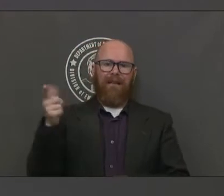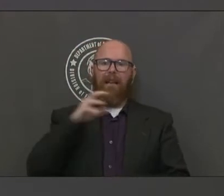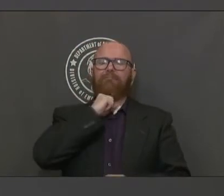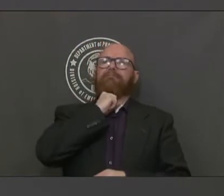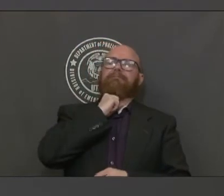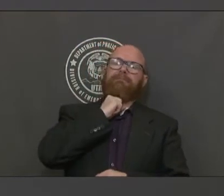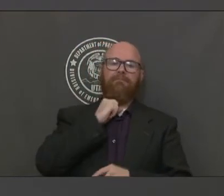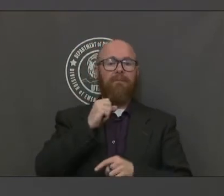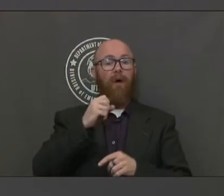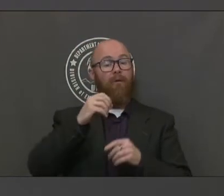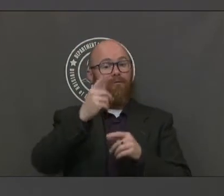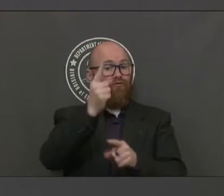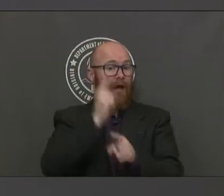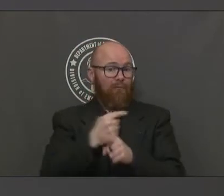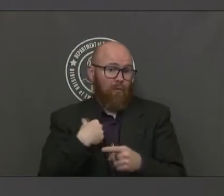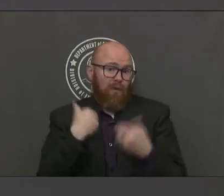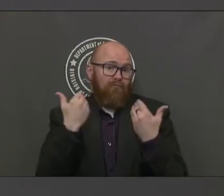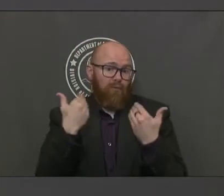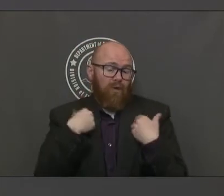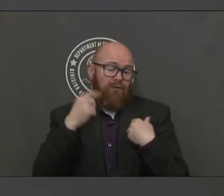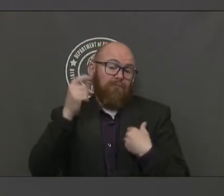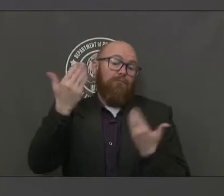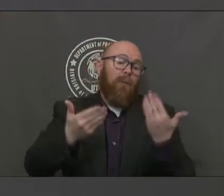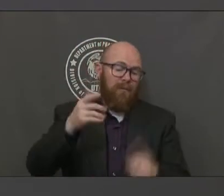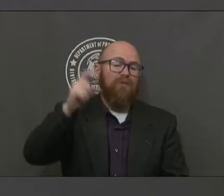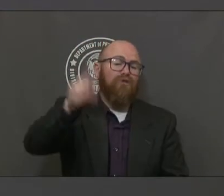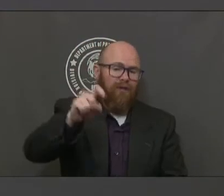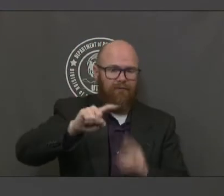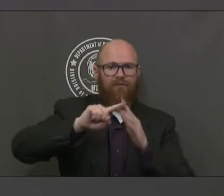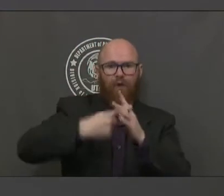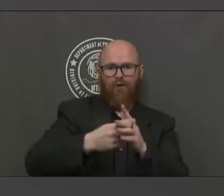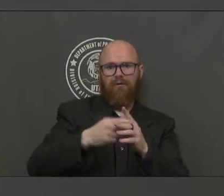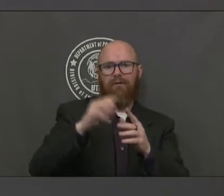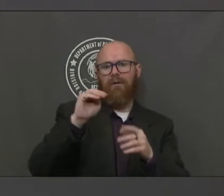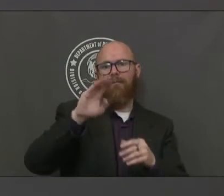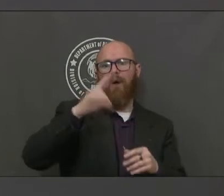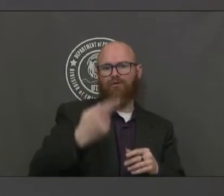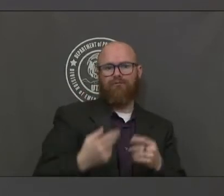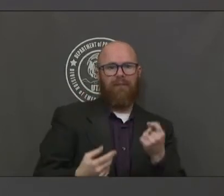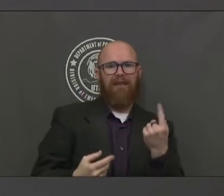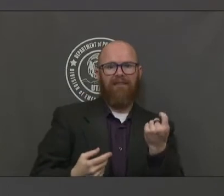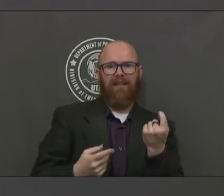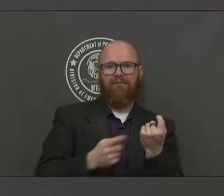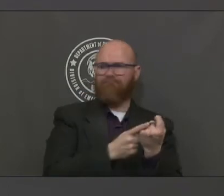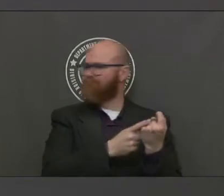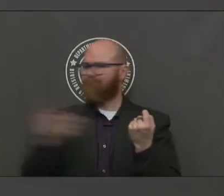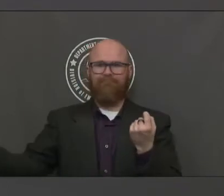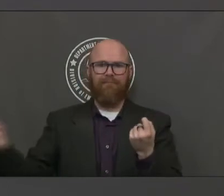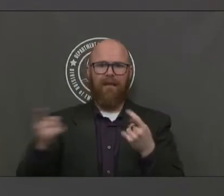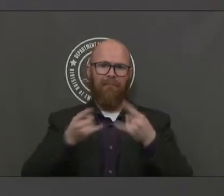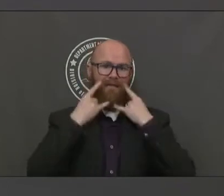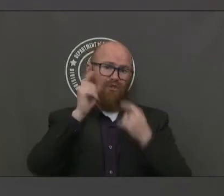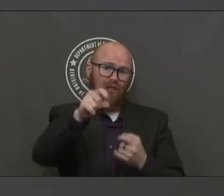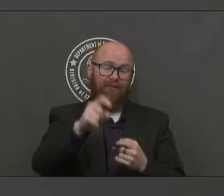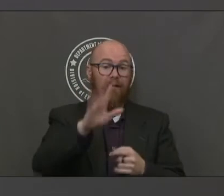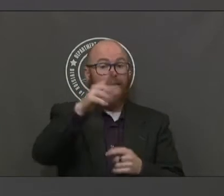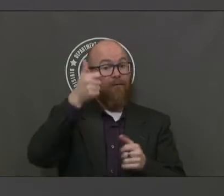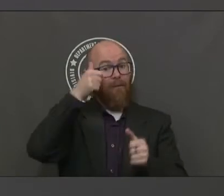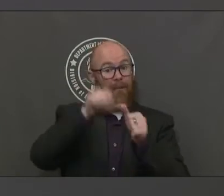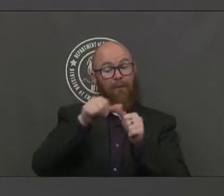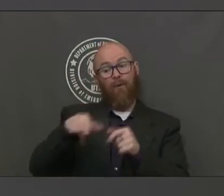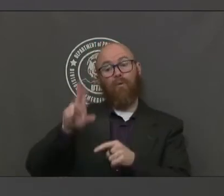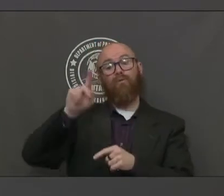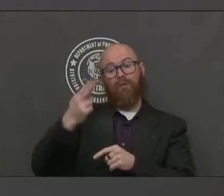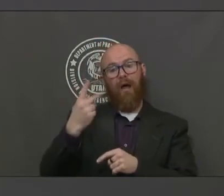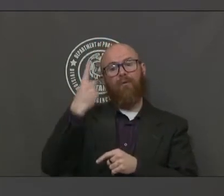retrospect, we could have and probably should have mandated that. We had lots of people wearing them. We were recommending them. In fact, Utah was one of